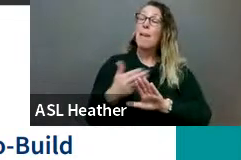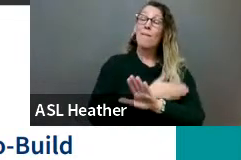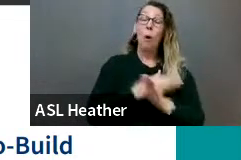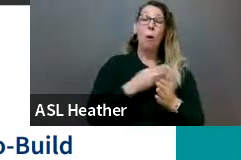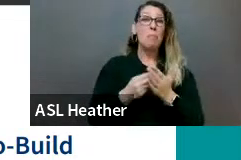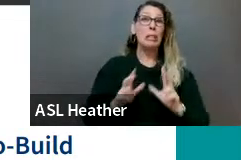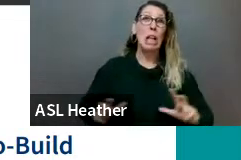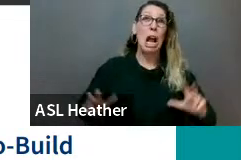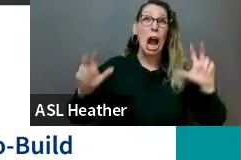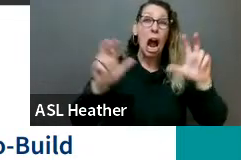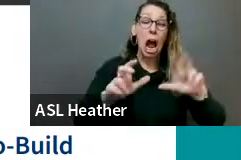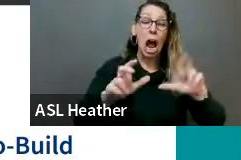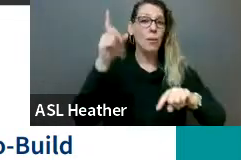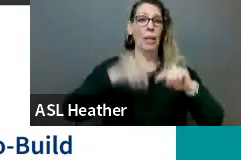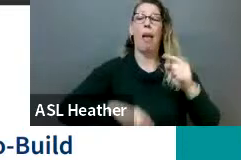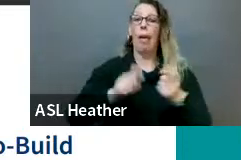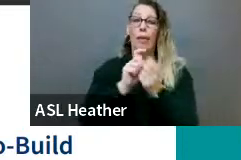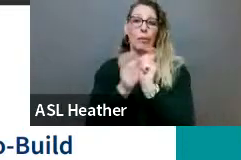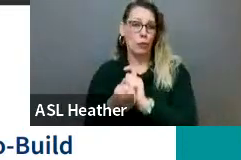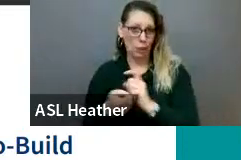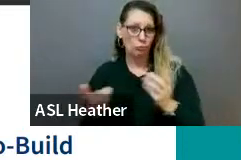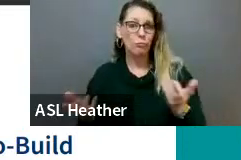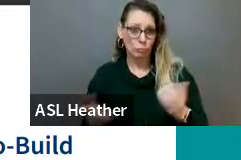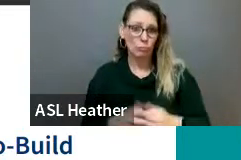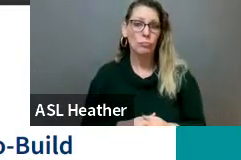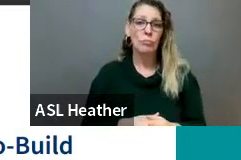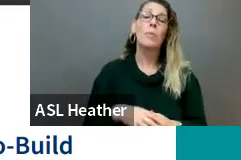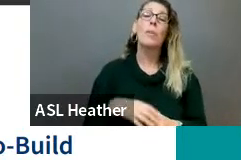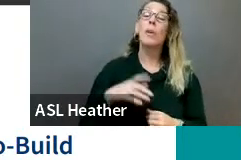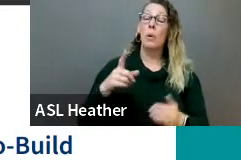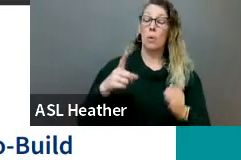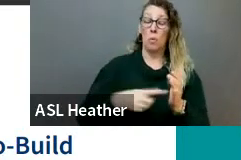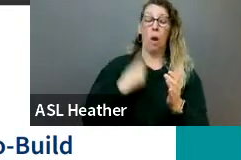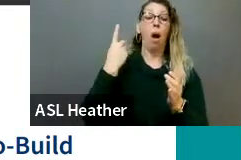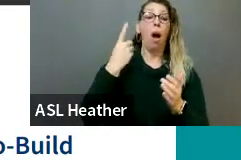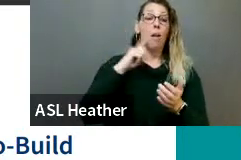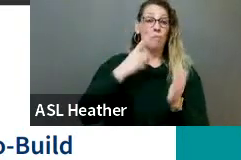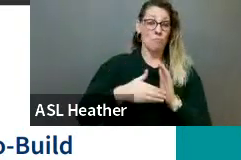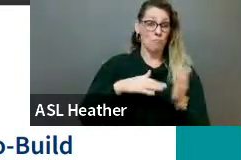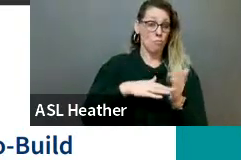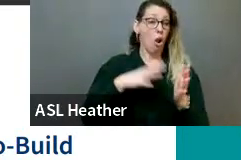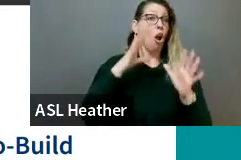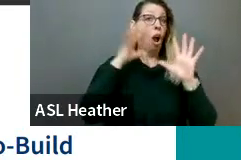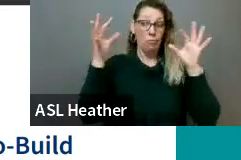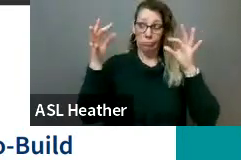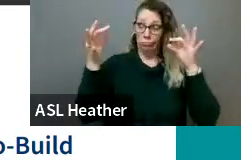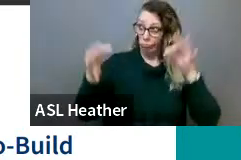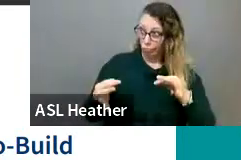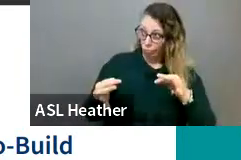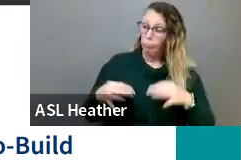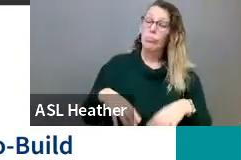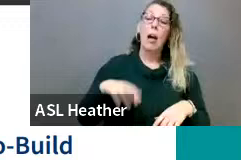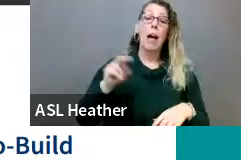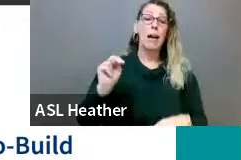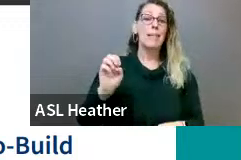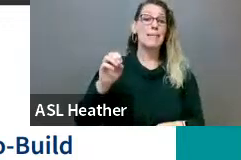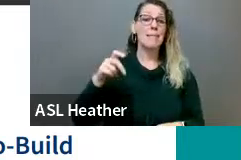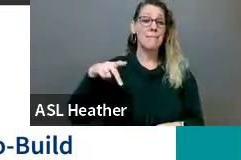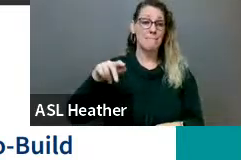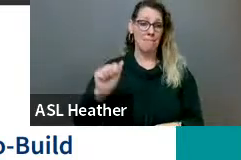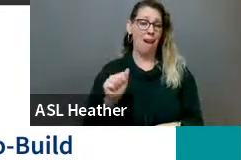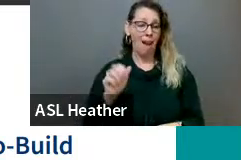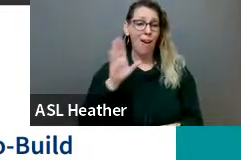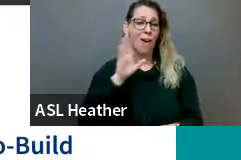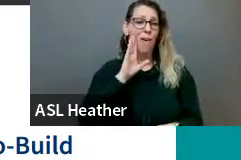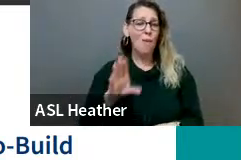it's difficult to change direction. Once the purpose and need and program alternatives are decided, NEPA practitioners use